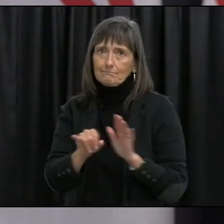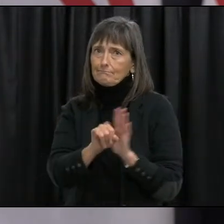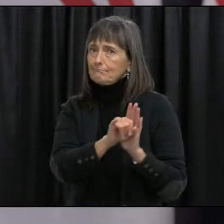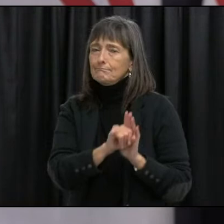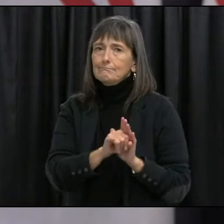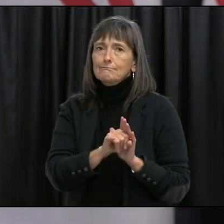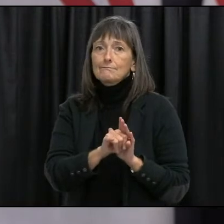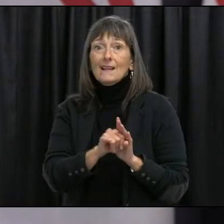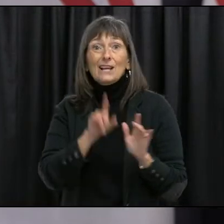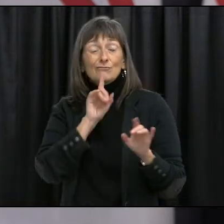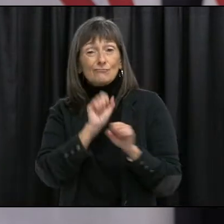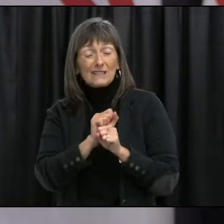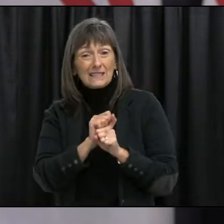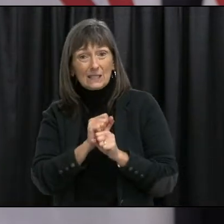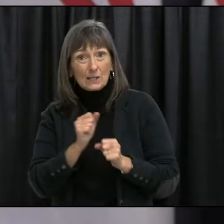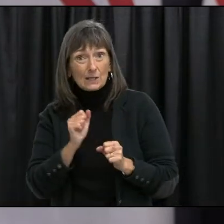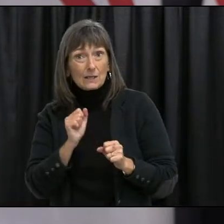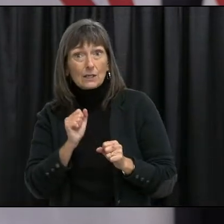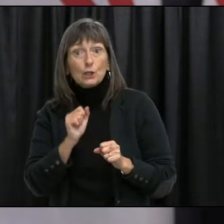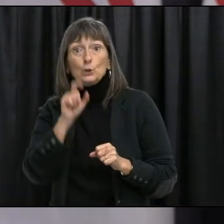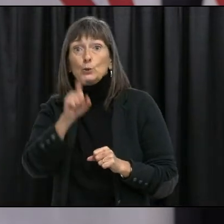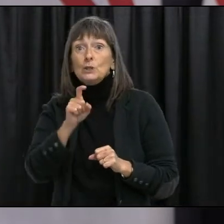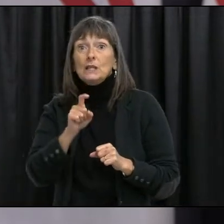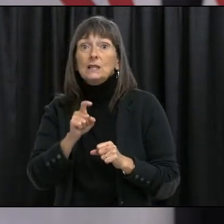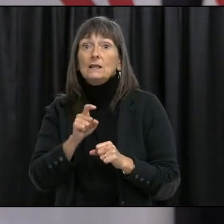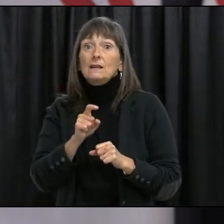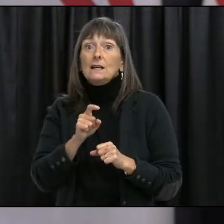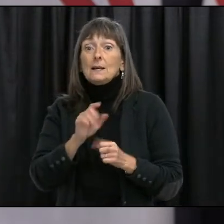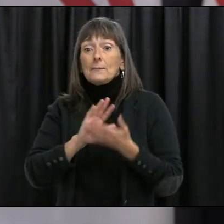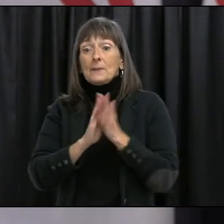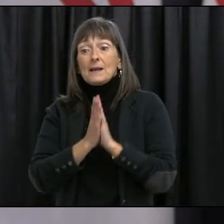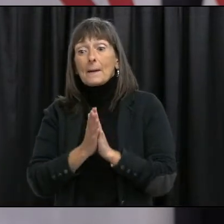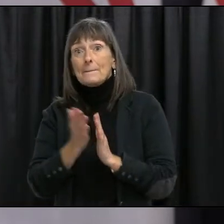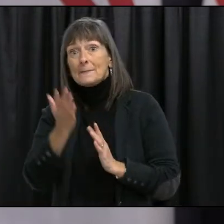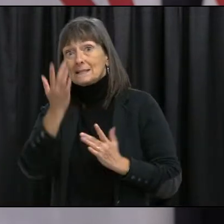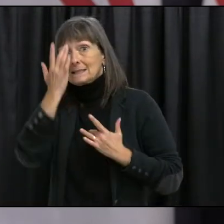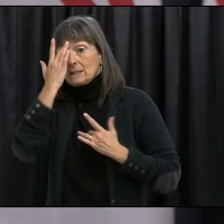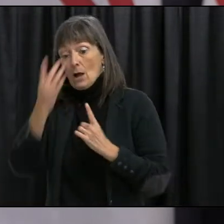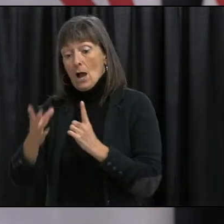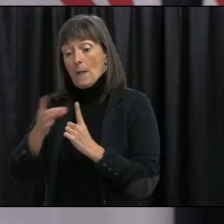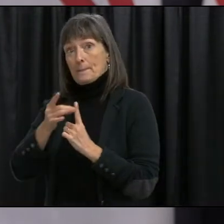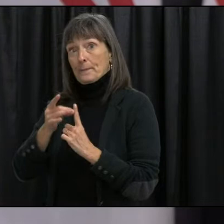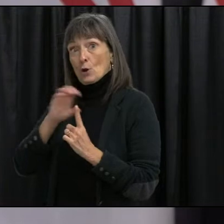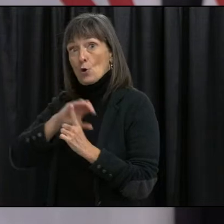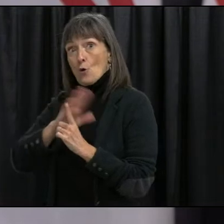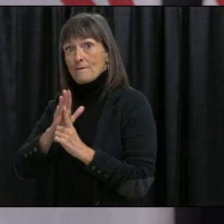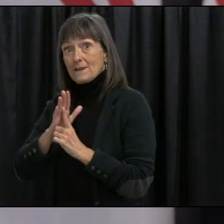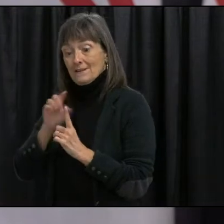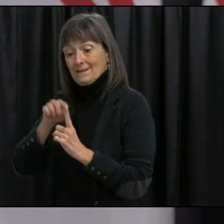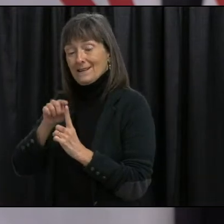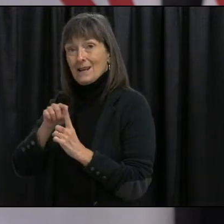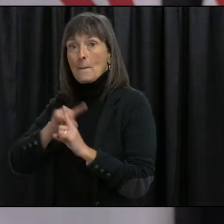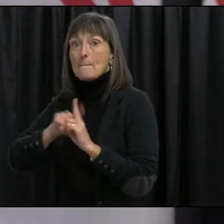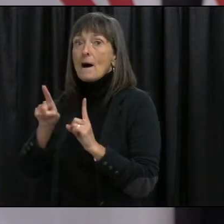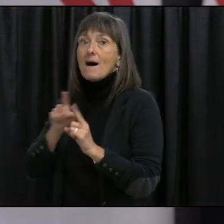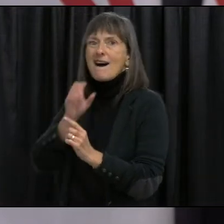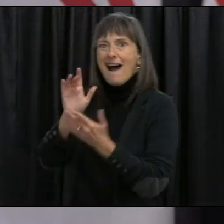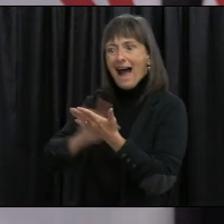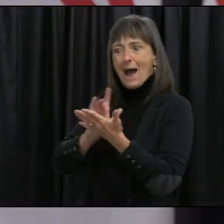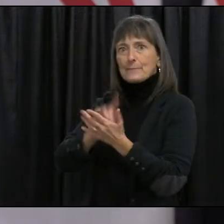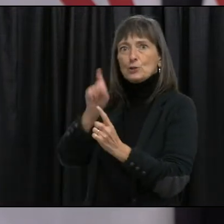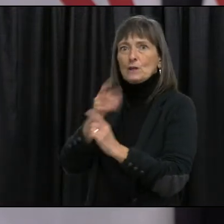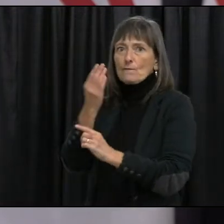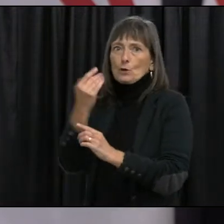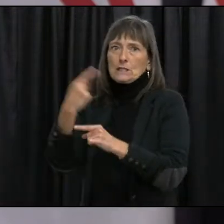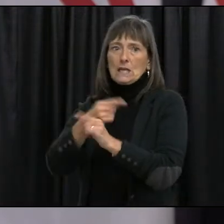have it on your phone 14 days before you're exposed to COVID-19. That's when it works the most